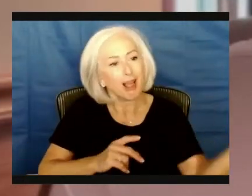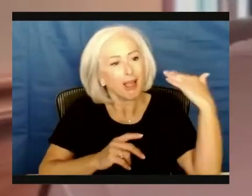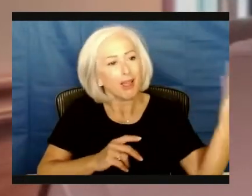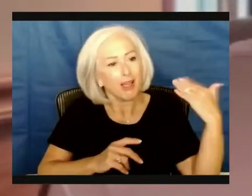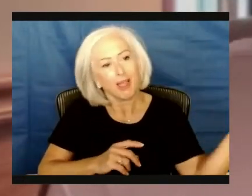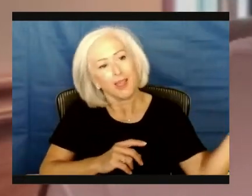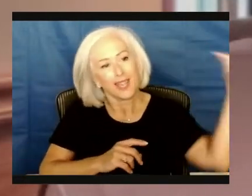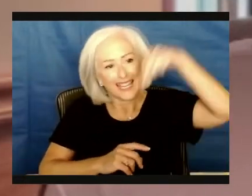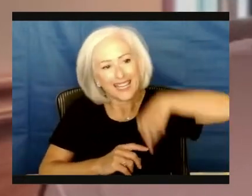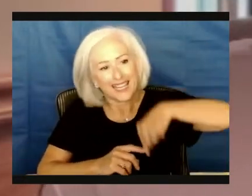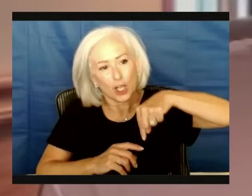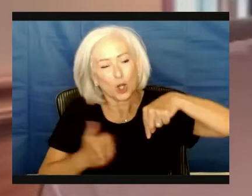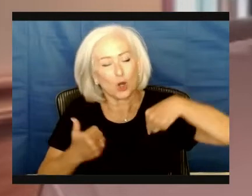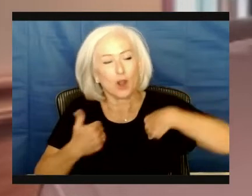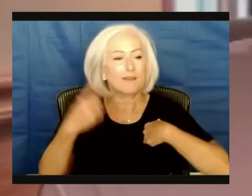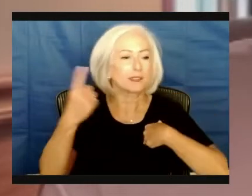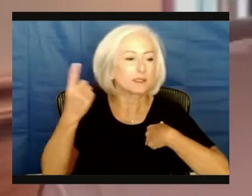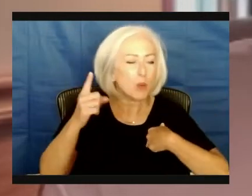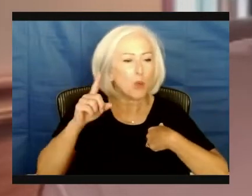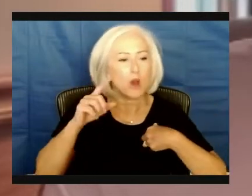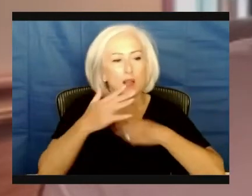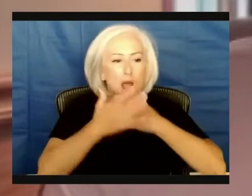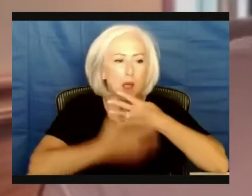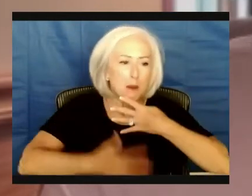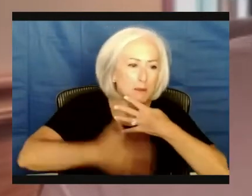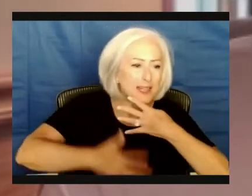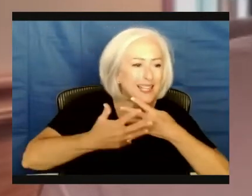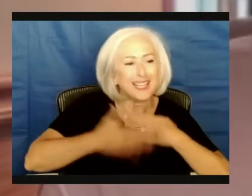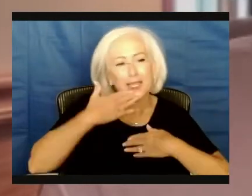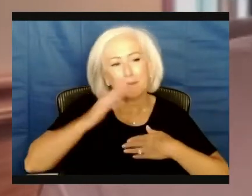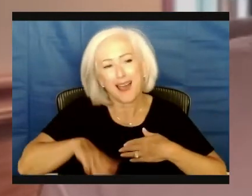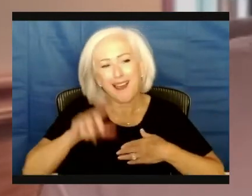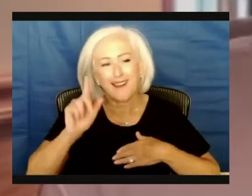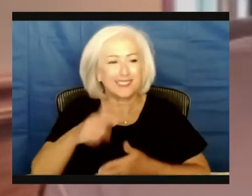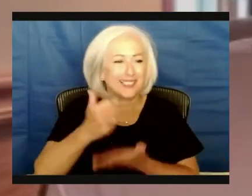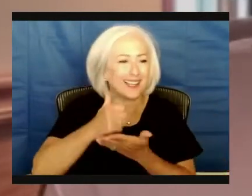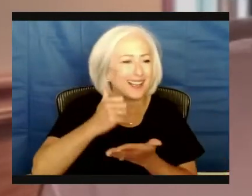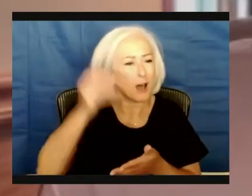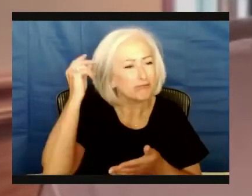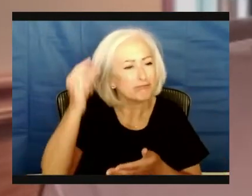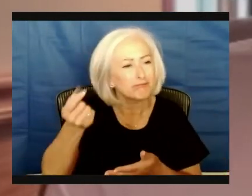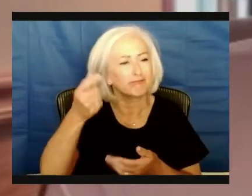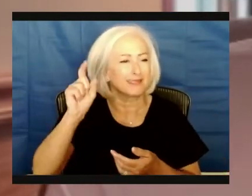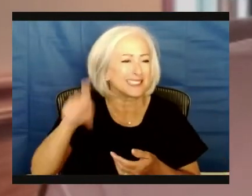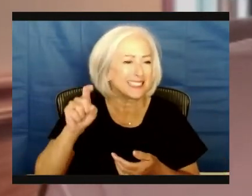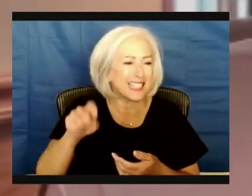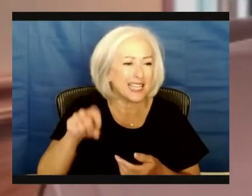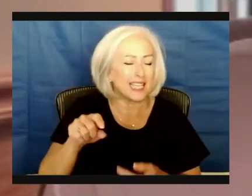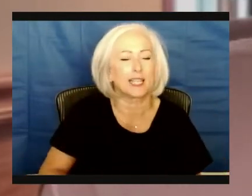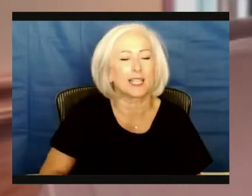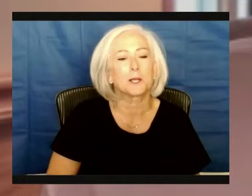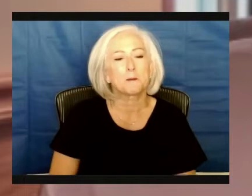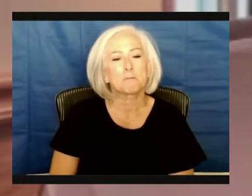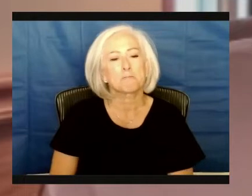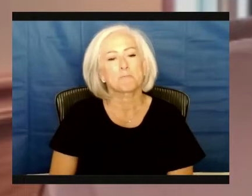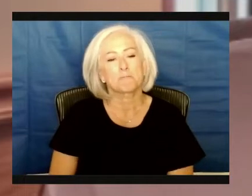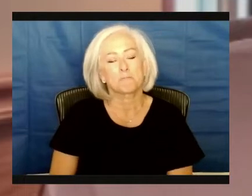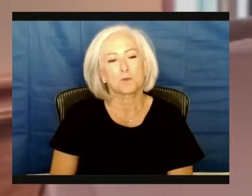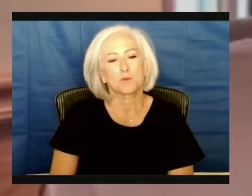need, you know, medical attention as soon as possible. Yeah, that was the other thing too, is it just like